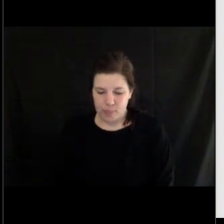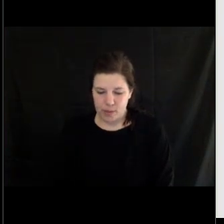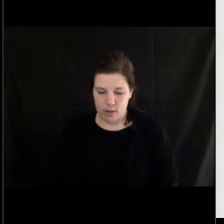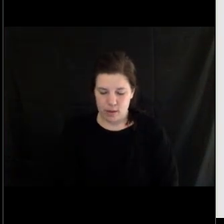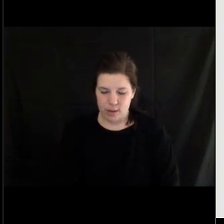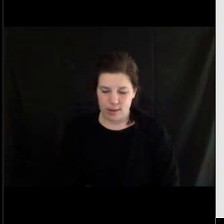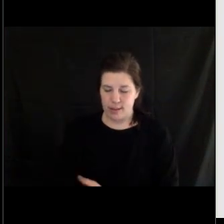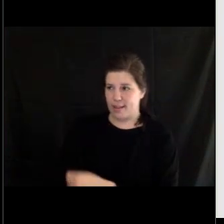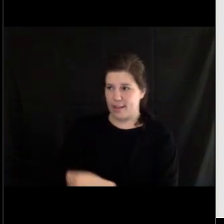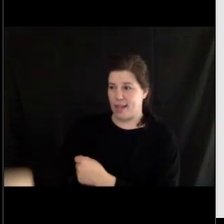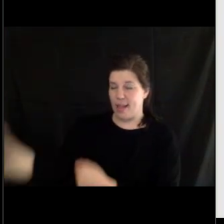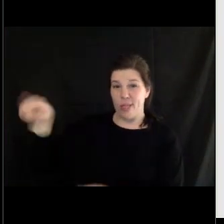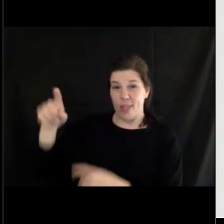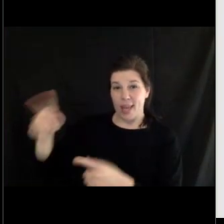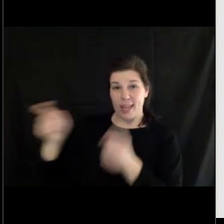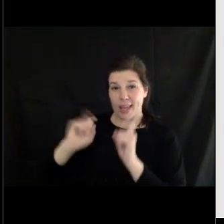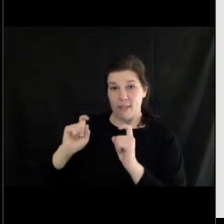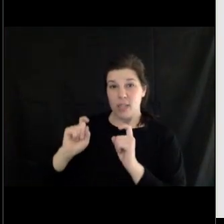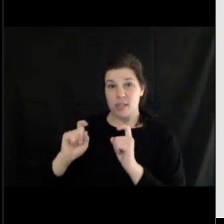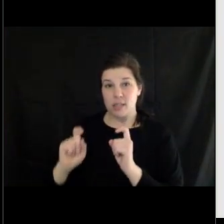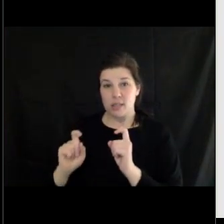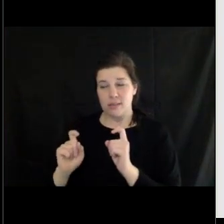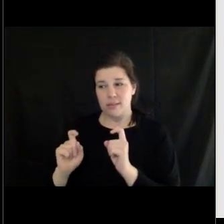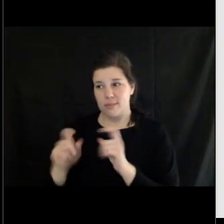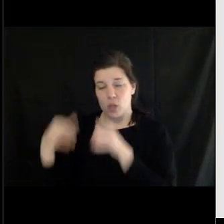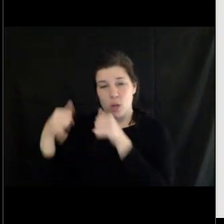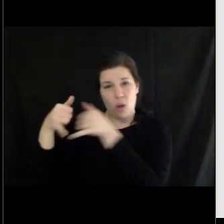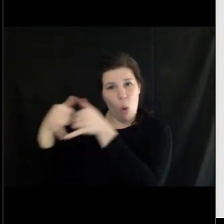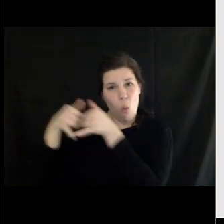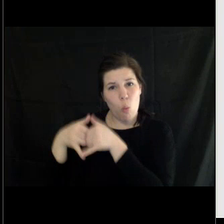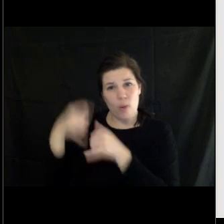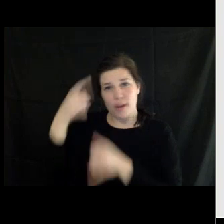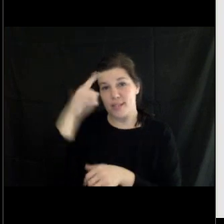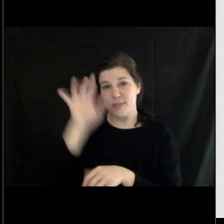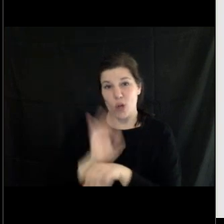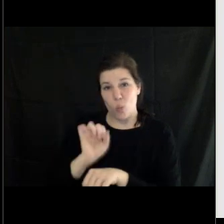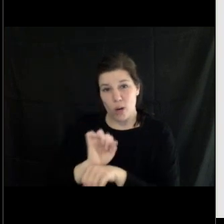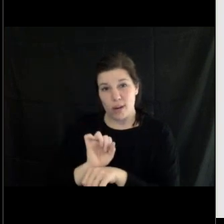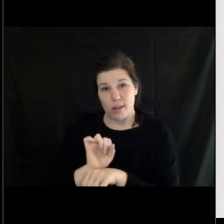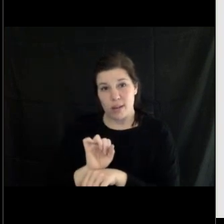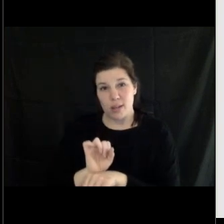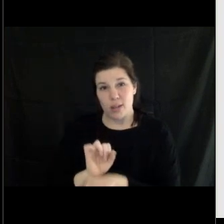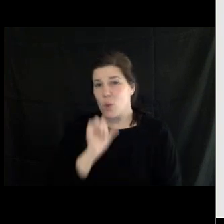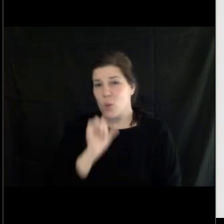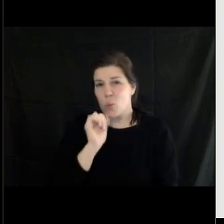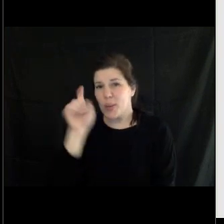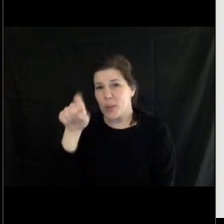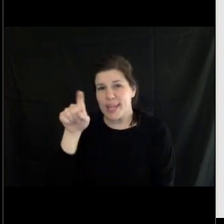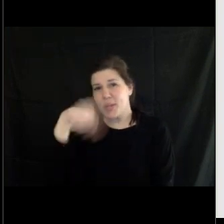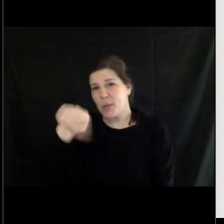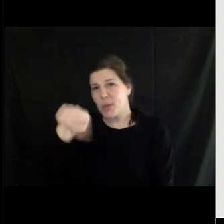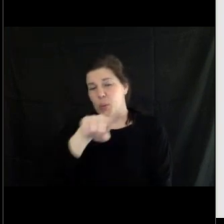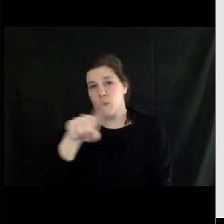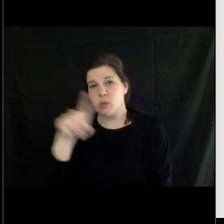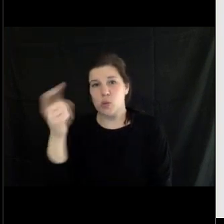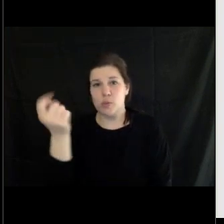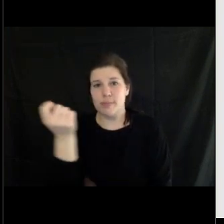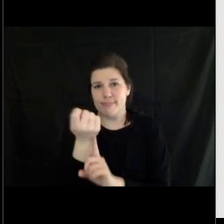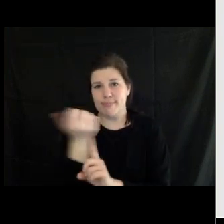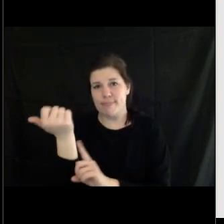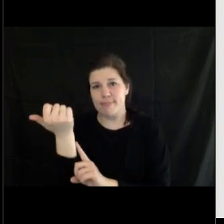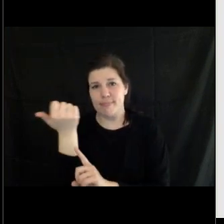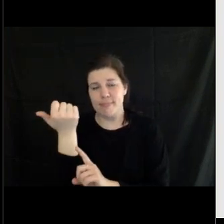they award us for our work. We don't need you to out anyone